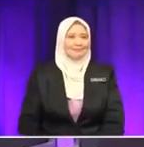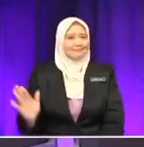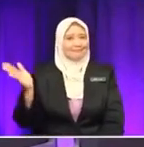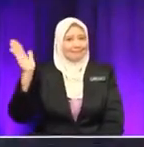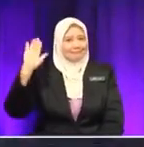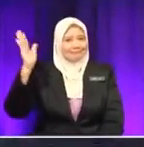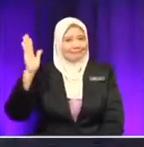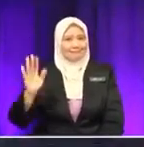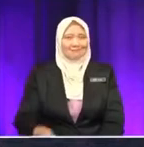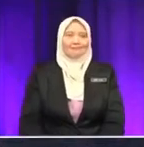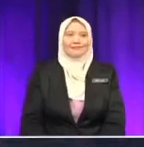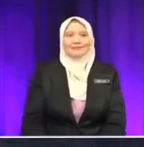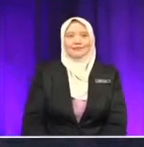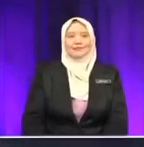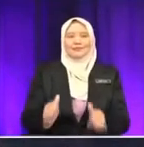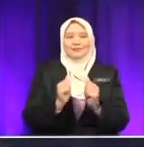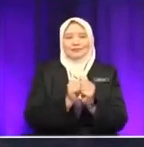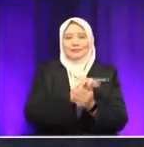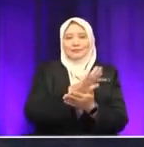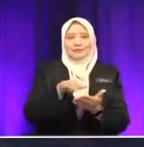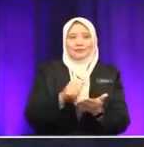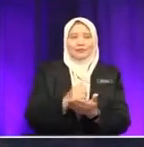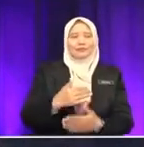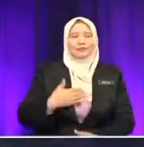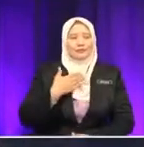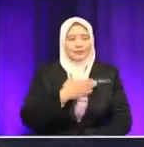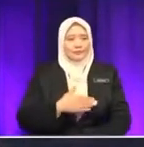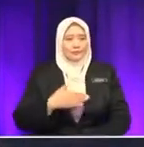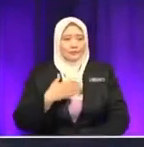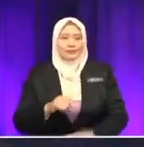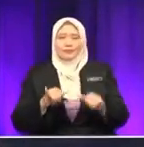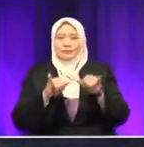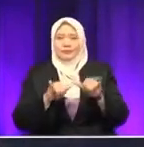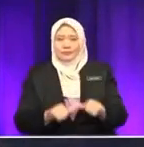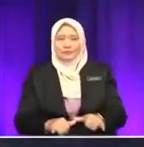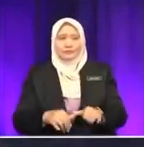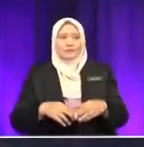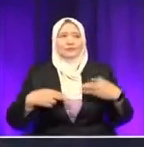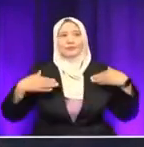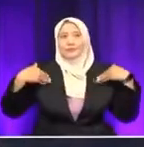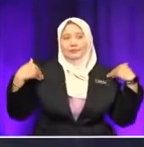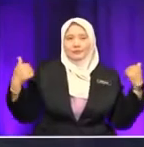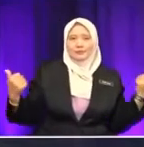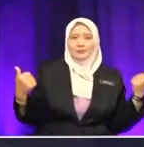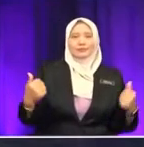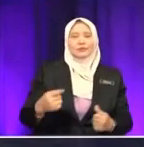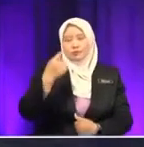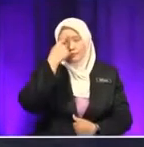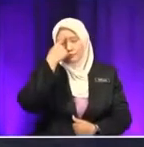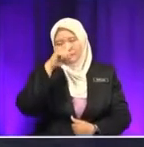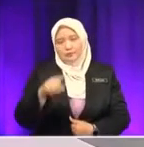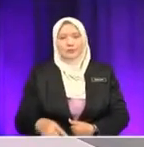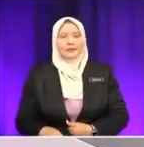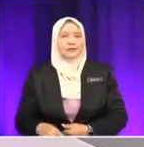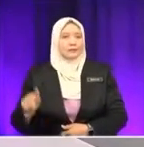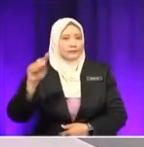you so much, teacher. And pupils at home, please stay healthy, stay fit, you know, active for the exams as well. And all the